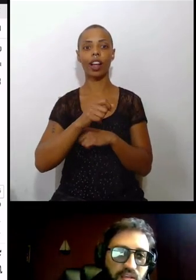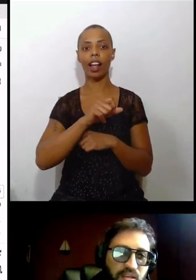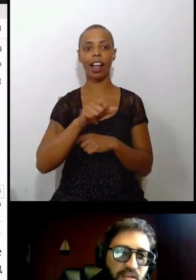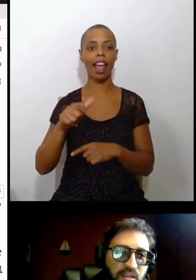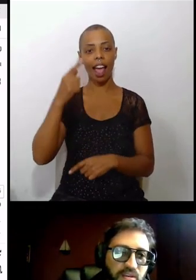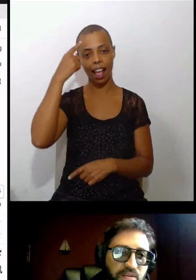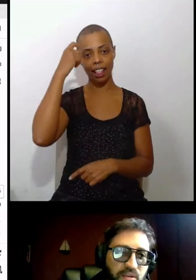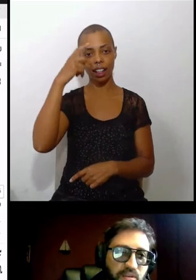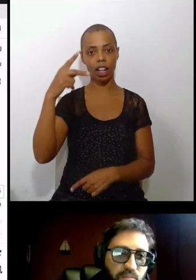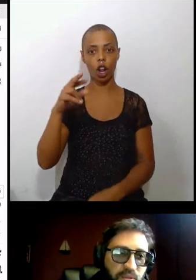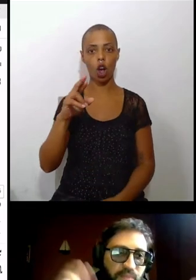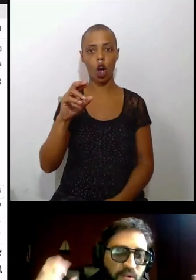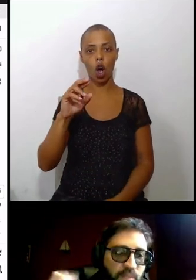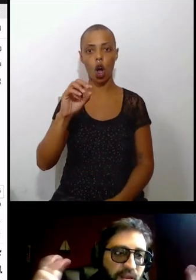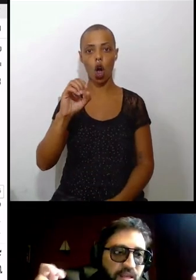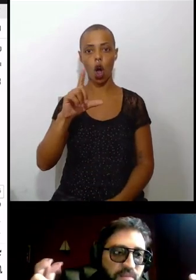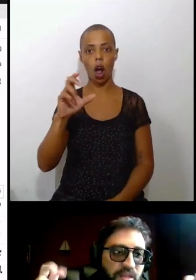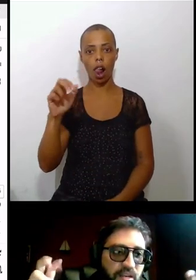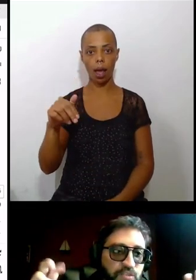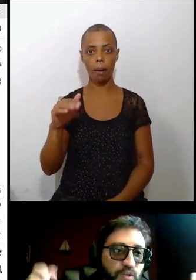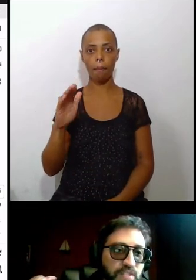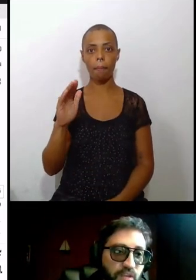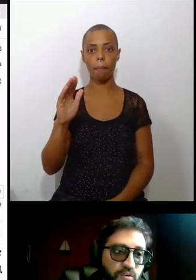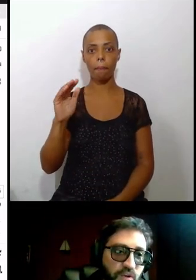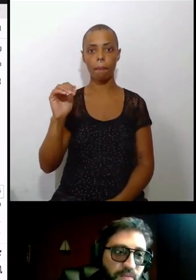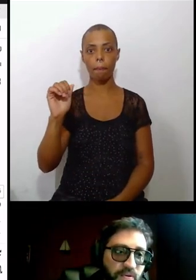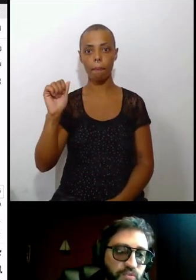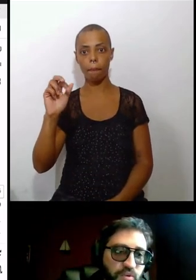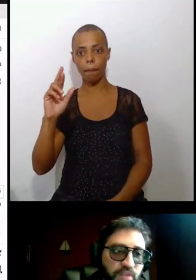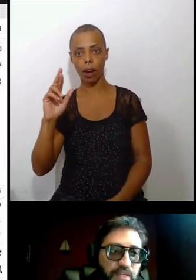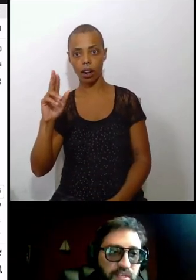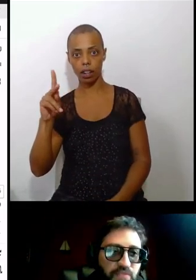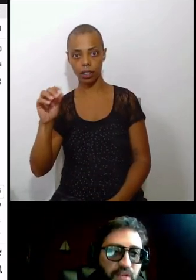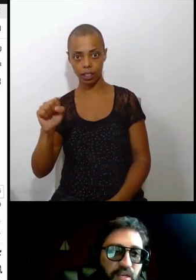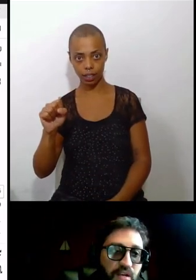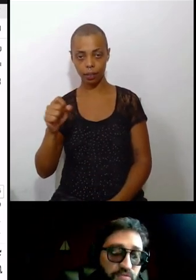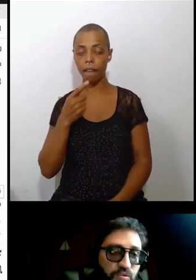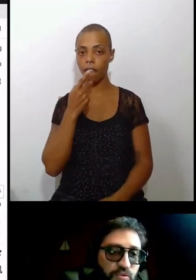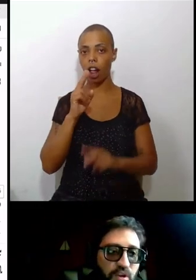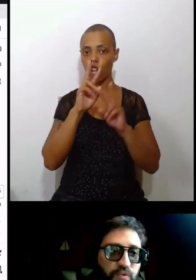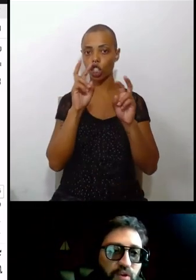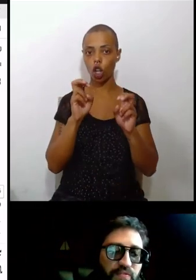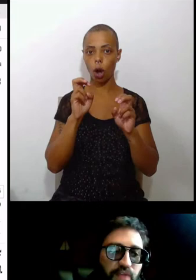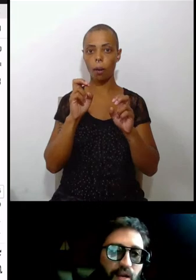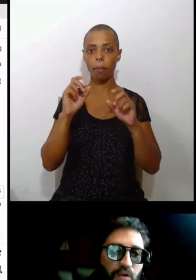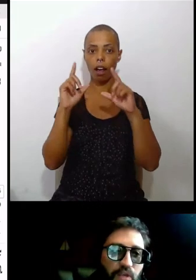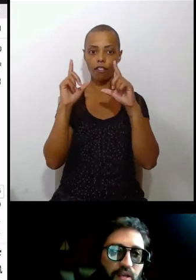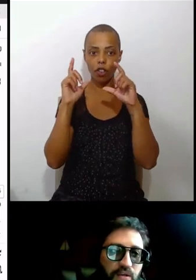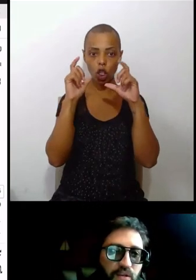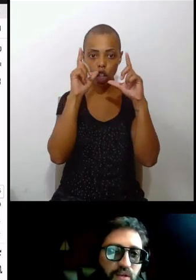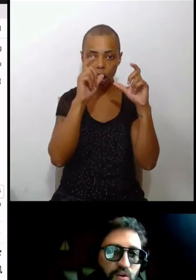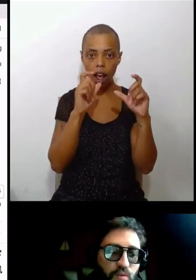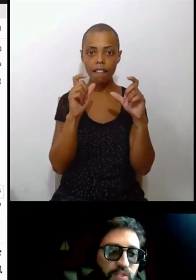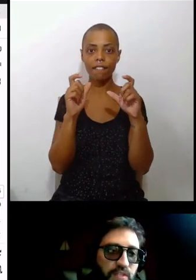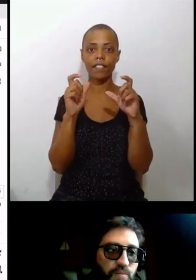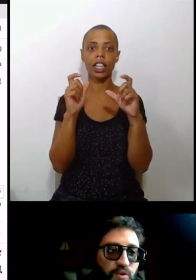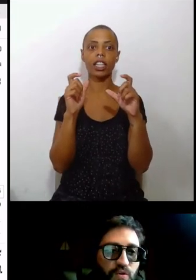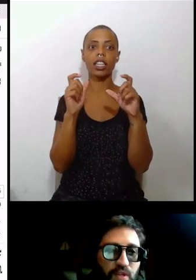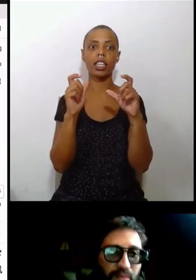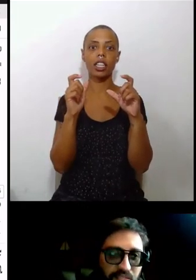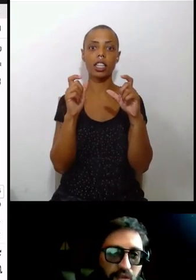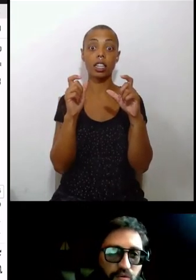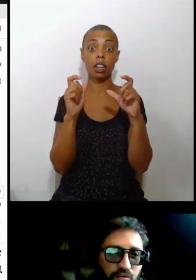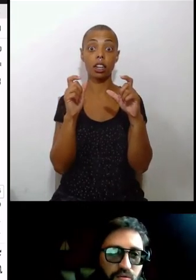that contradict the idea of Roland Barts who said that a photographs